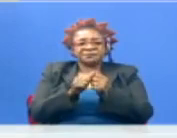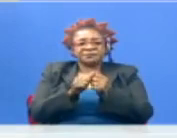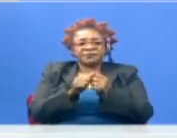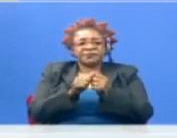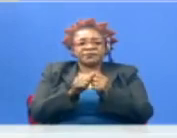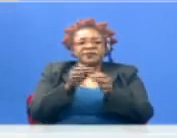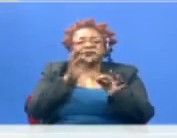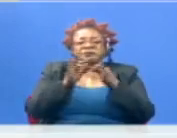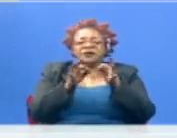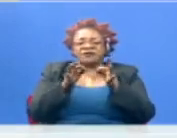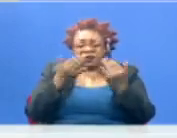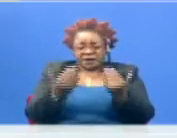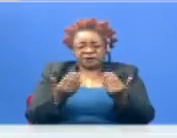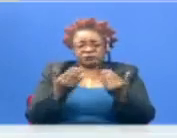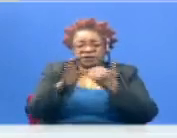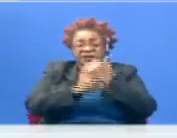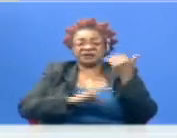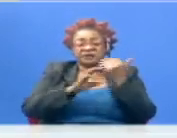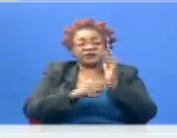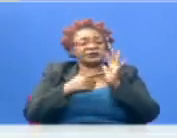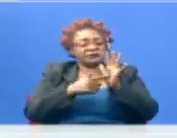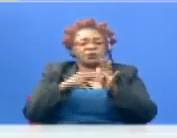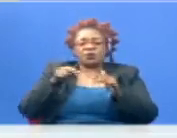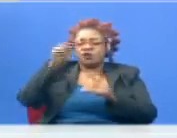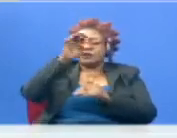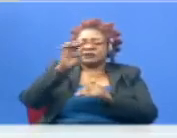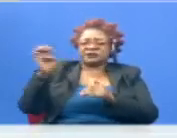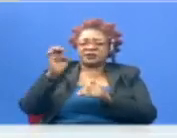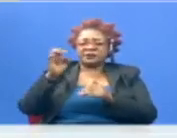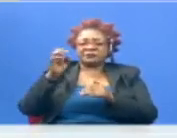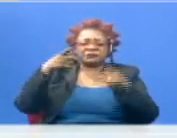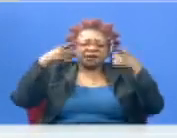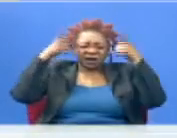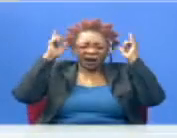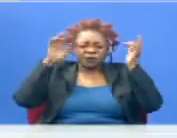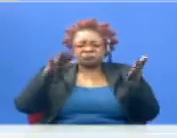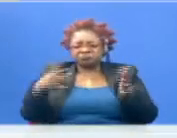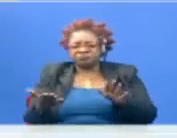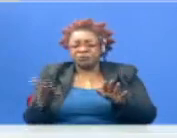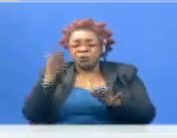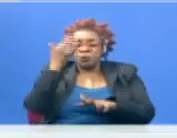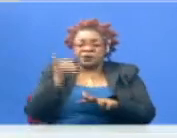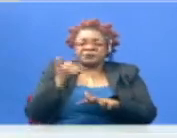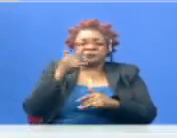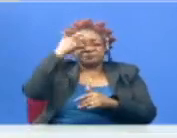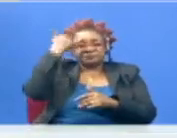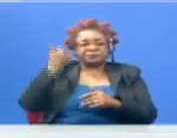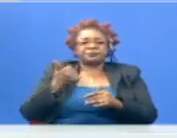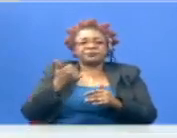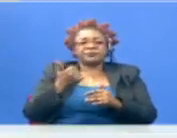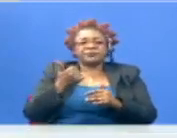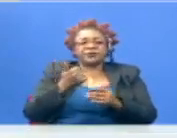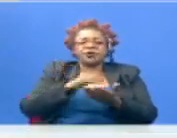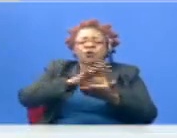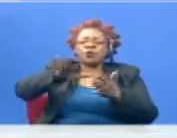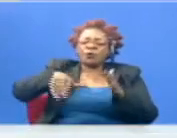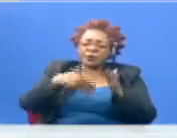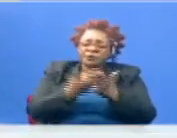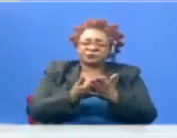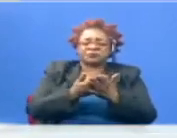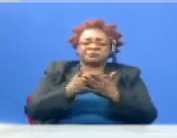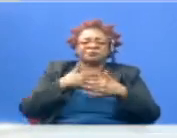this country now, in Northeastern, our cows are dying. They are dying. Why? Because we don't, almost all the animal feed